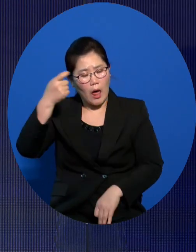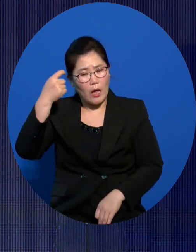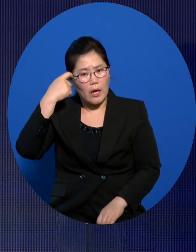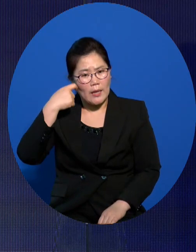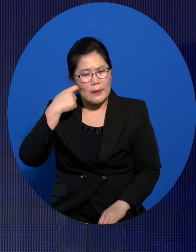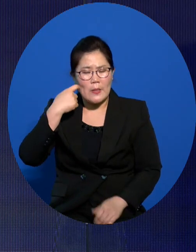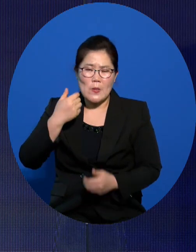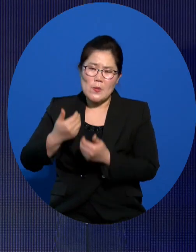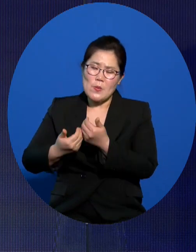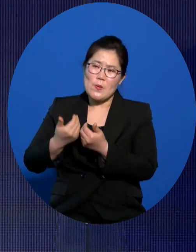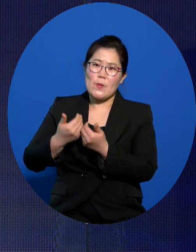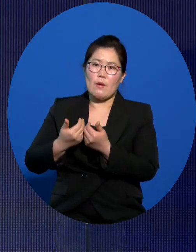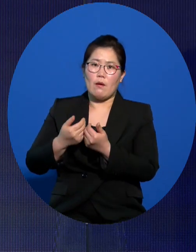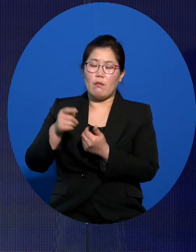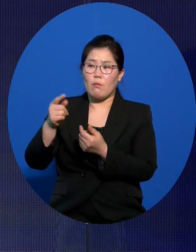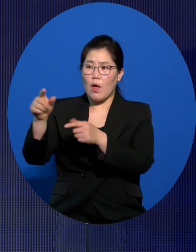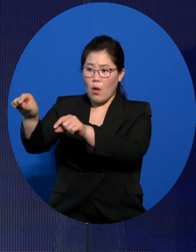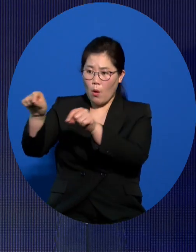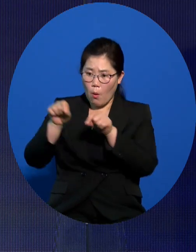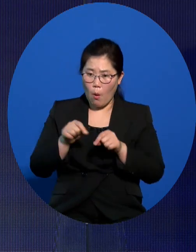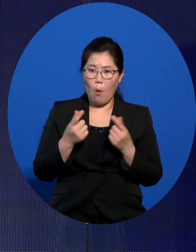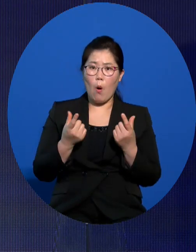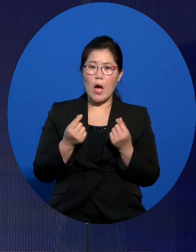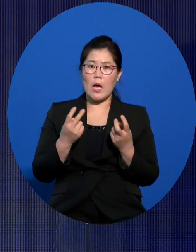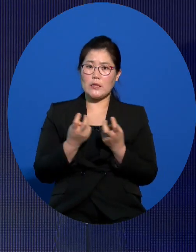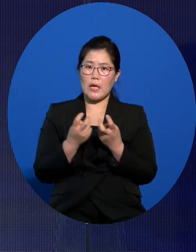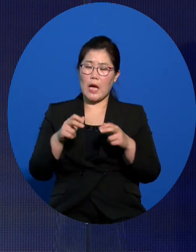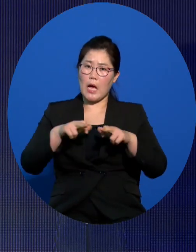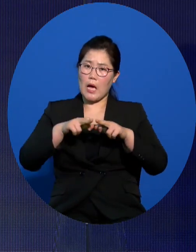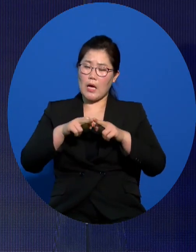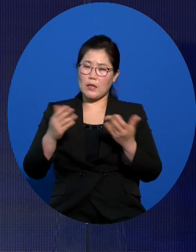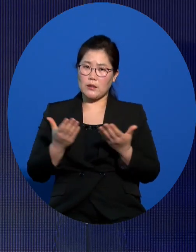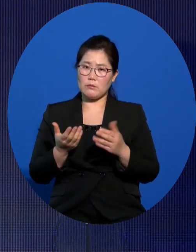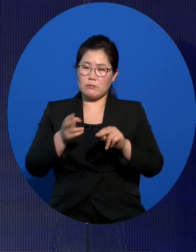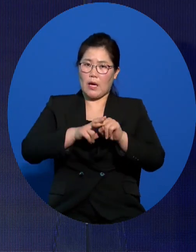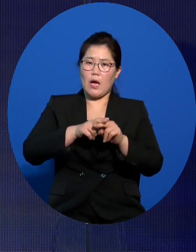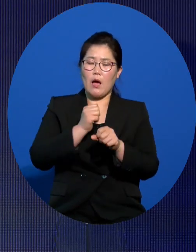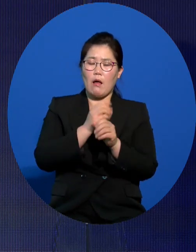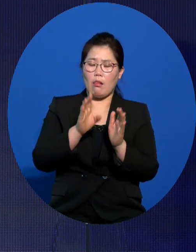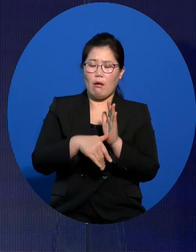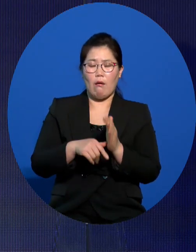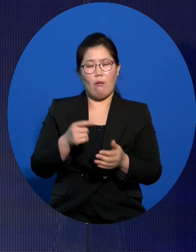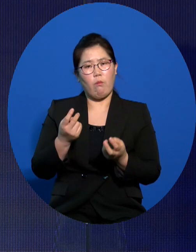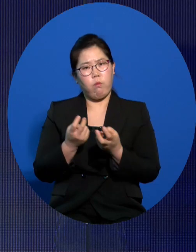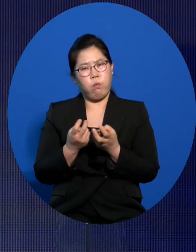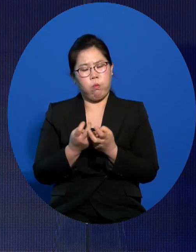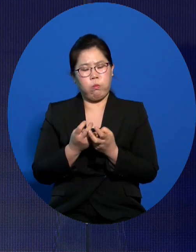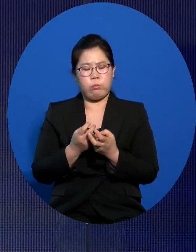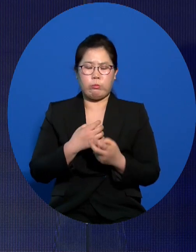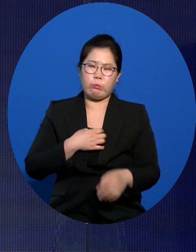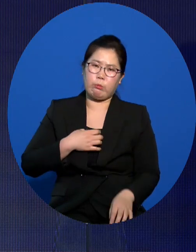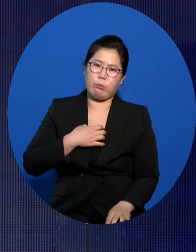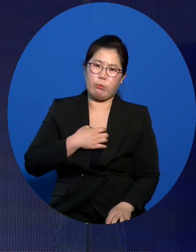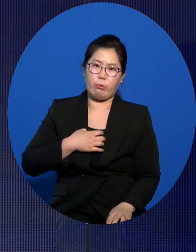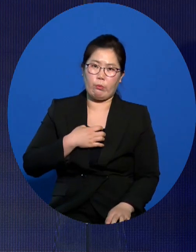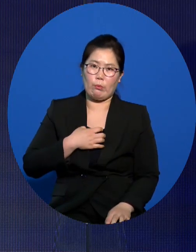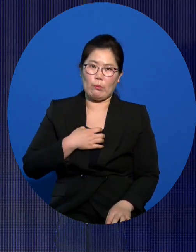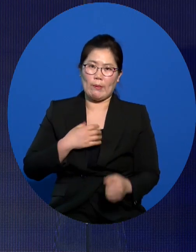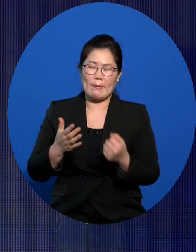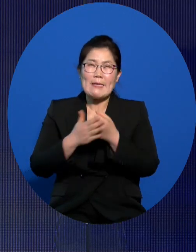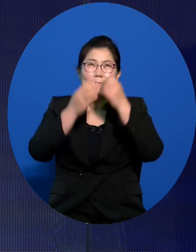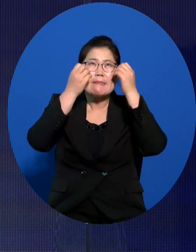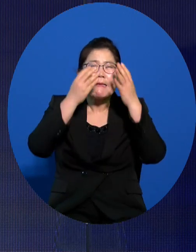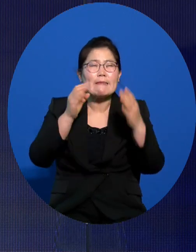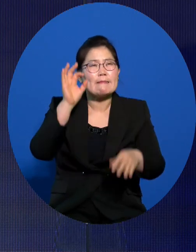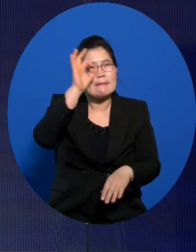this was a difficult structure that we had to maintain in the long term. We needed to improve the system or